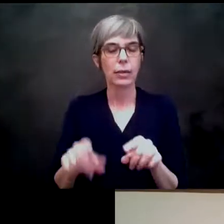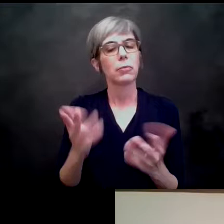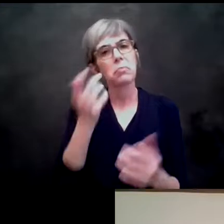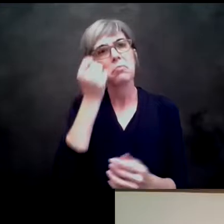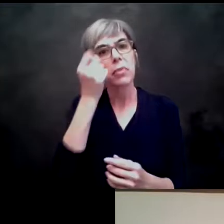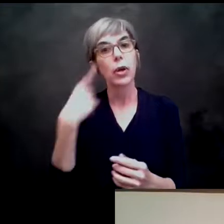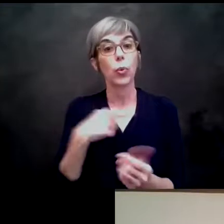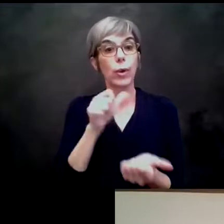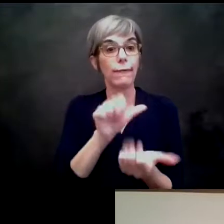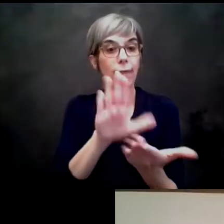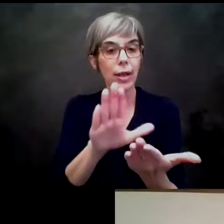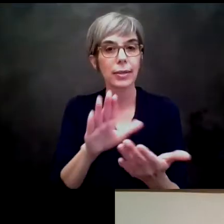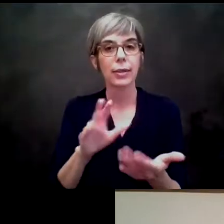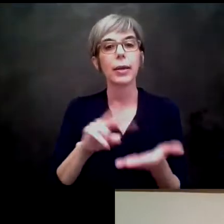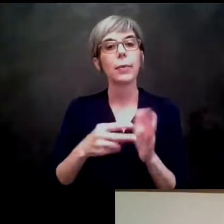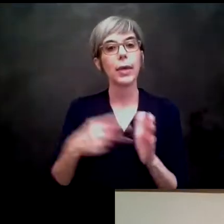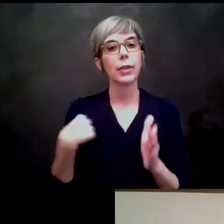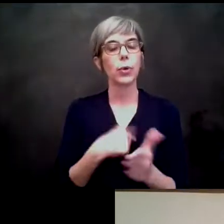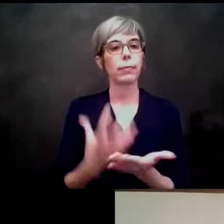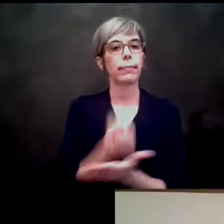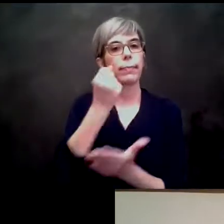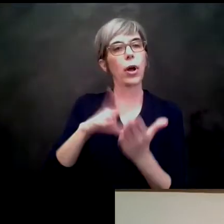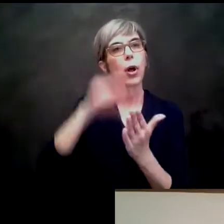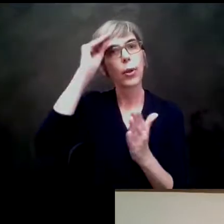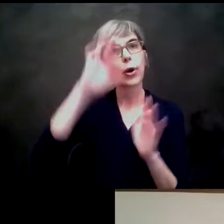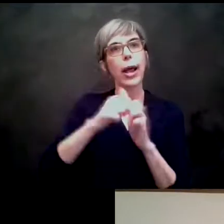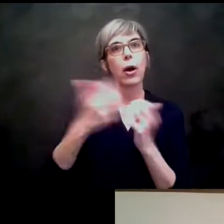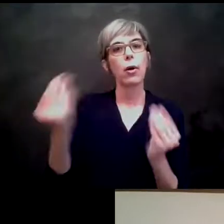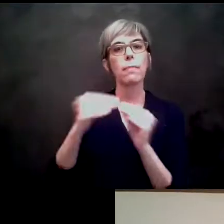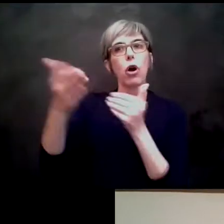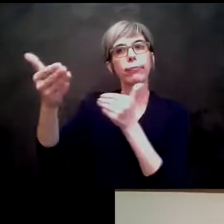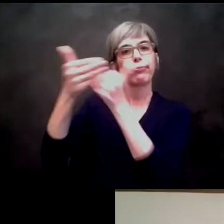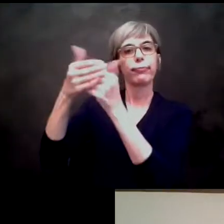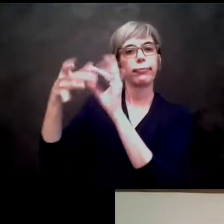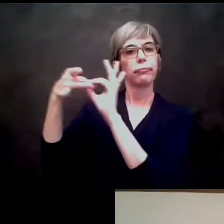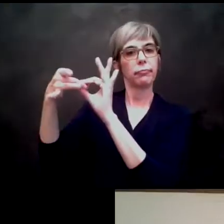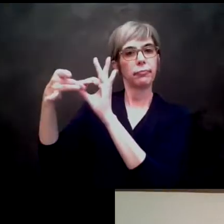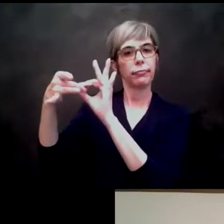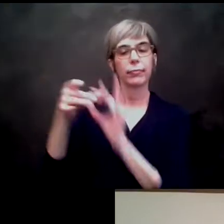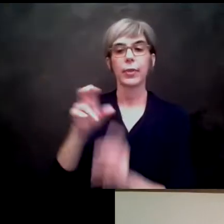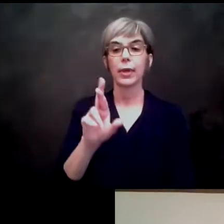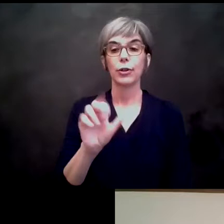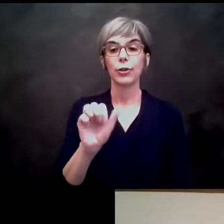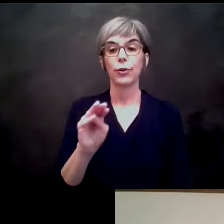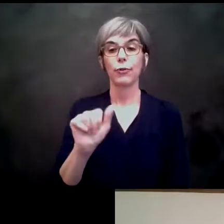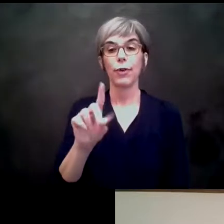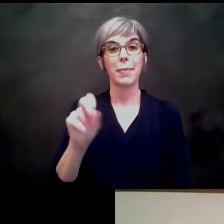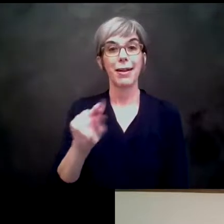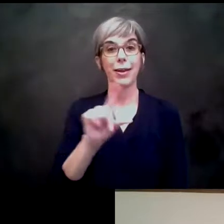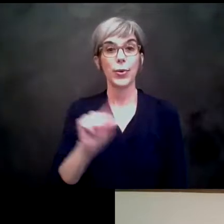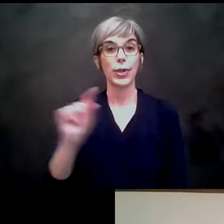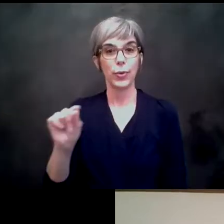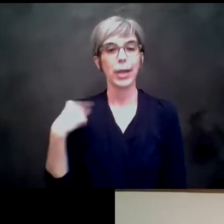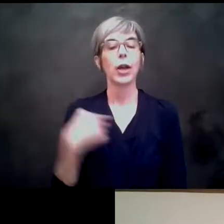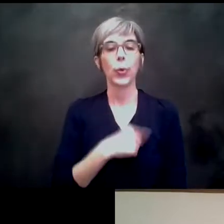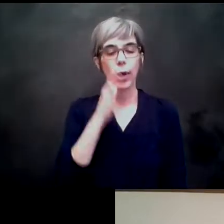an opportunity to draw closer to God. So Ramadan 2020 will long be remembered as the year that the world